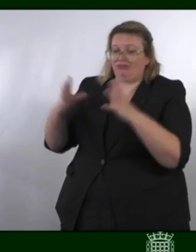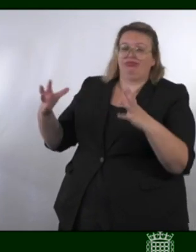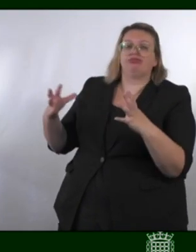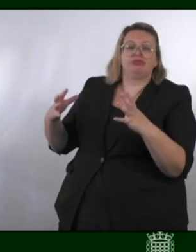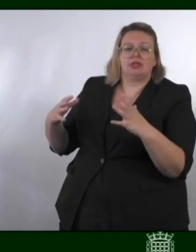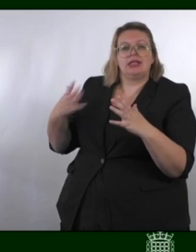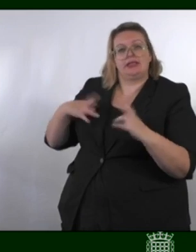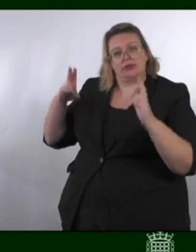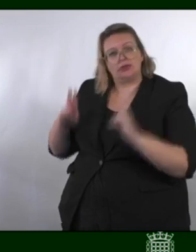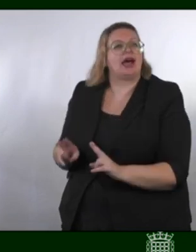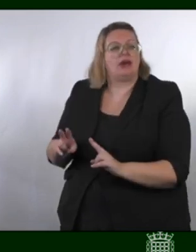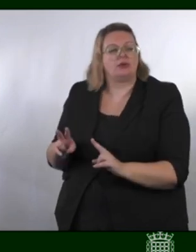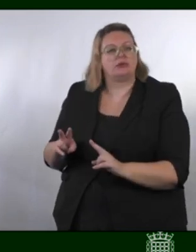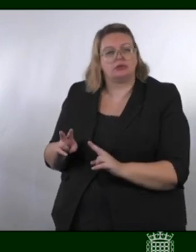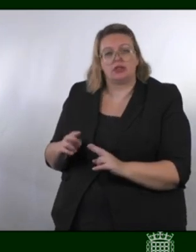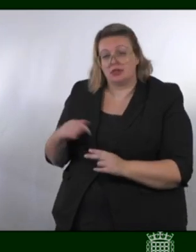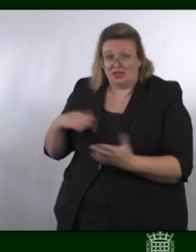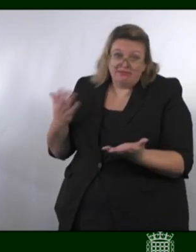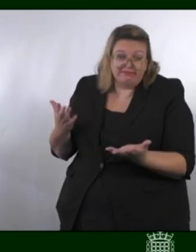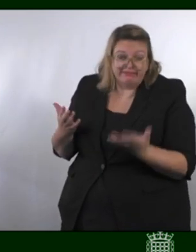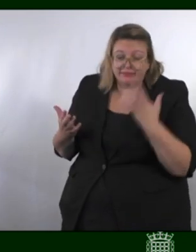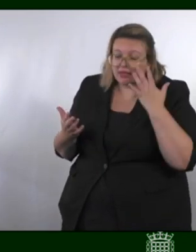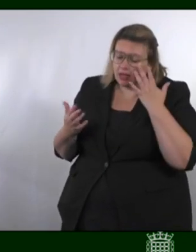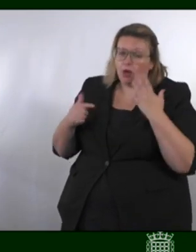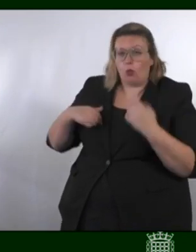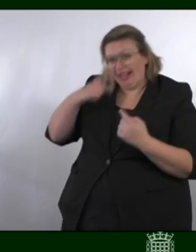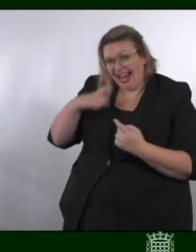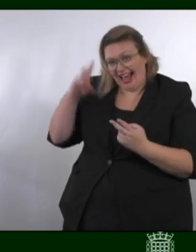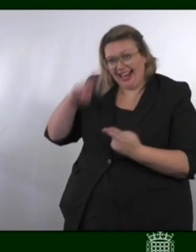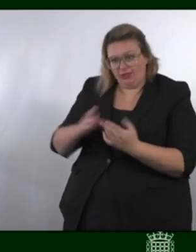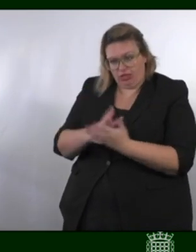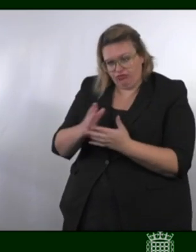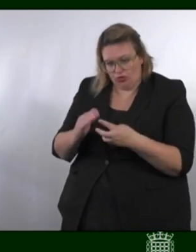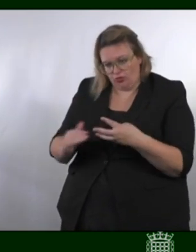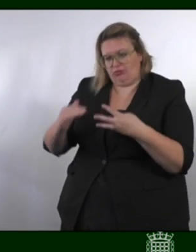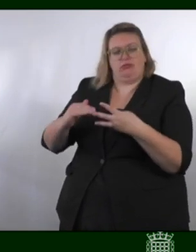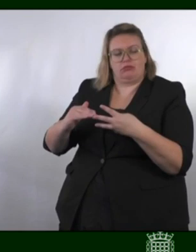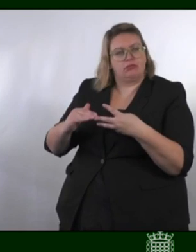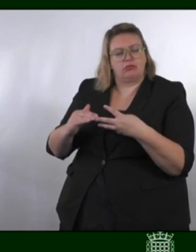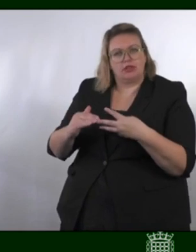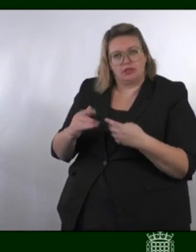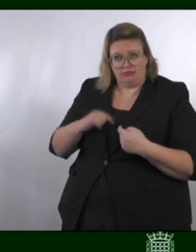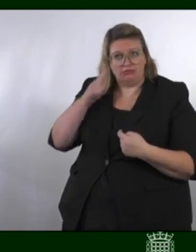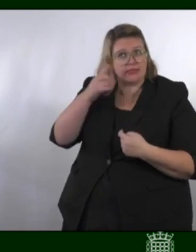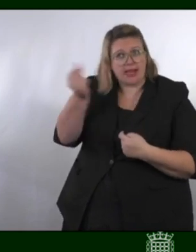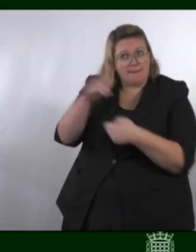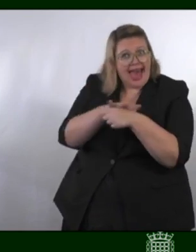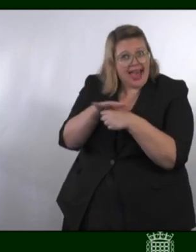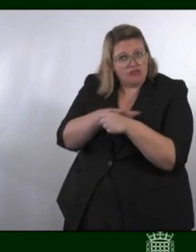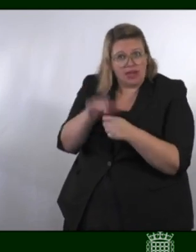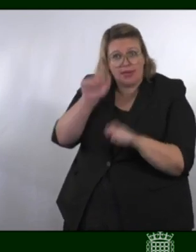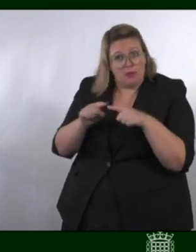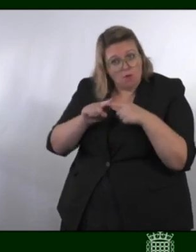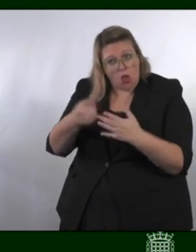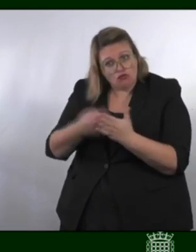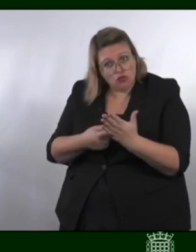can get it down through the package of measures that we've described. And you can see in areas where people are complying with the guidance that it is having an